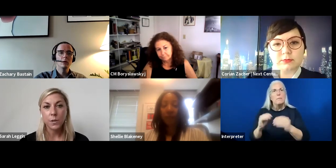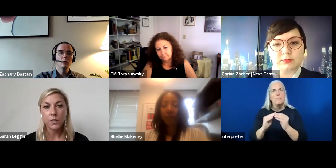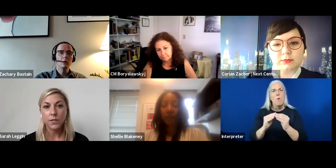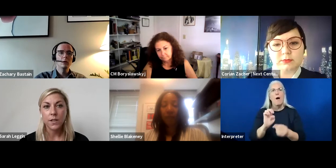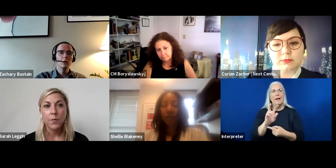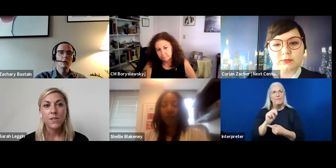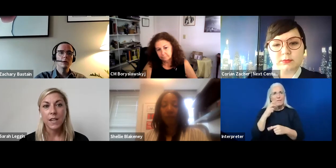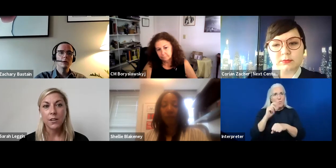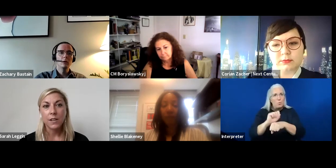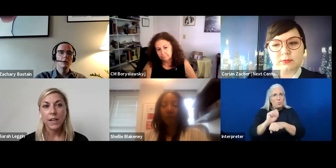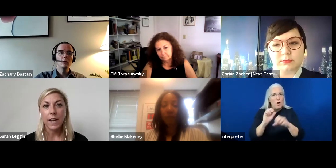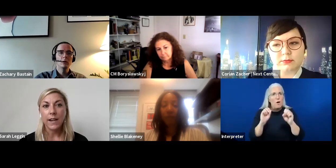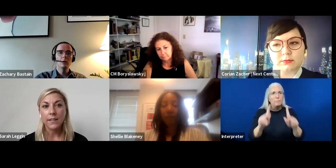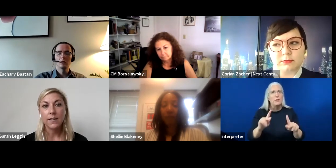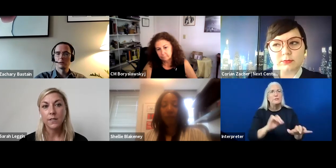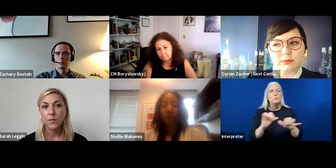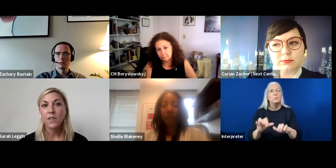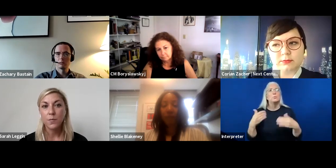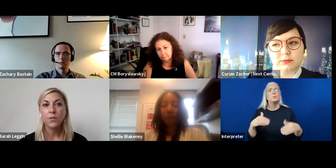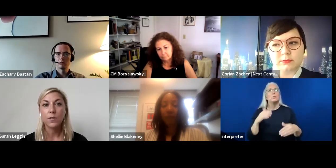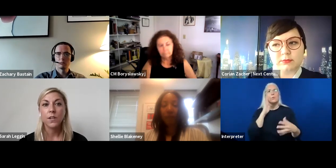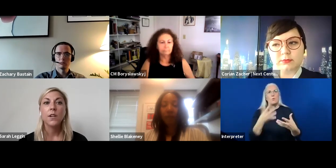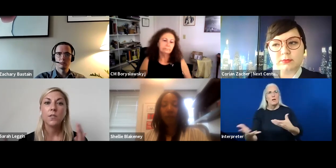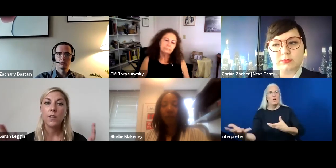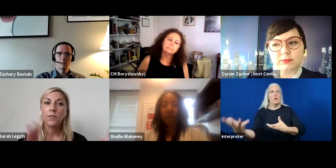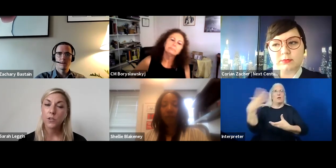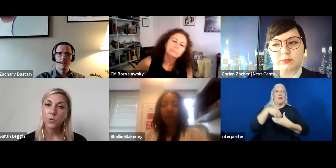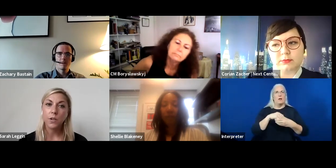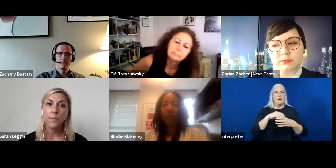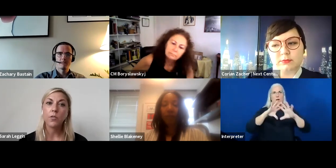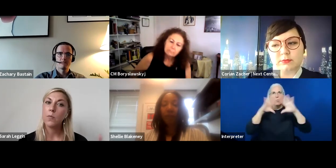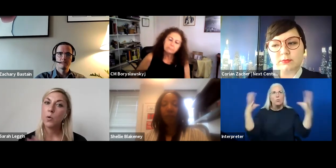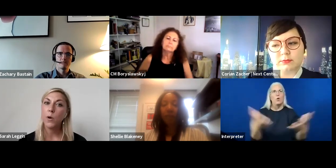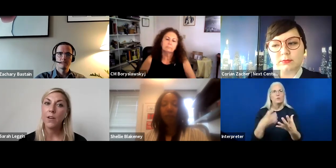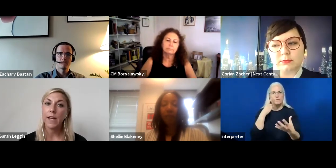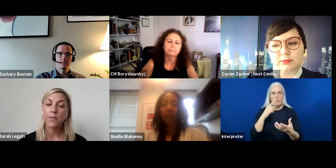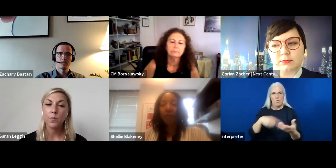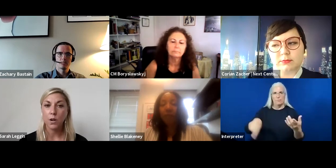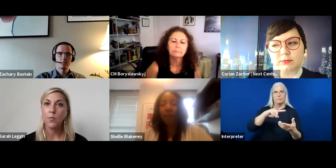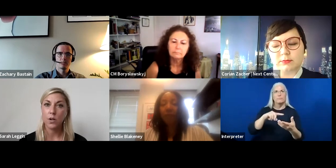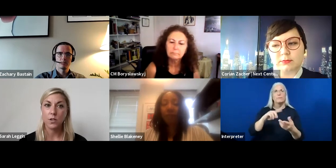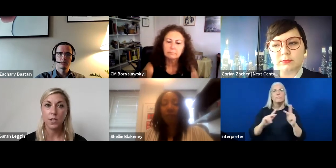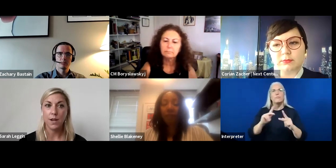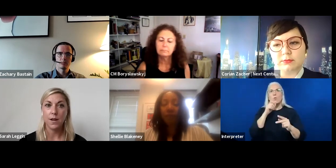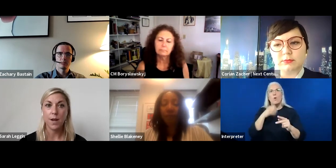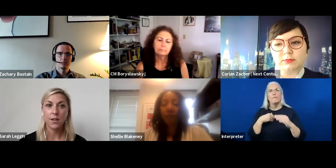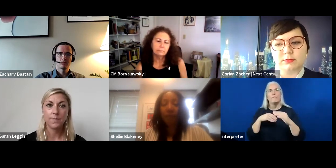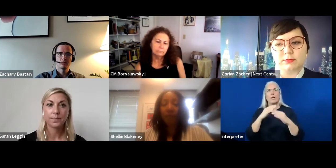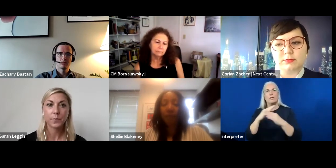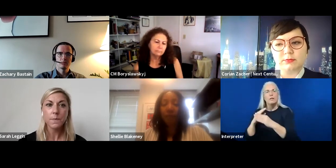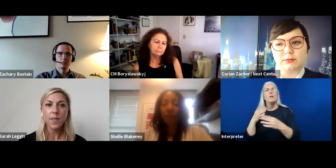inclusive world, particularly as consumers have moved to a virtual or remote way of life more and more during the